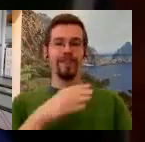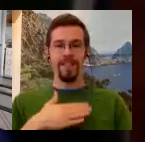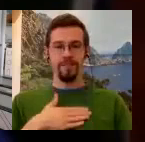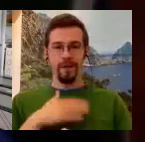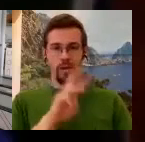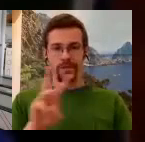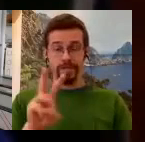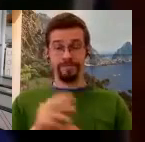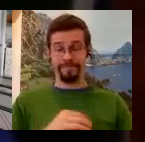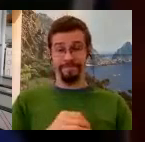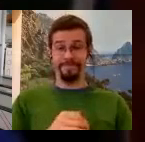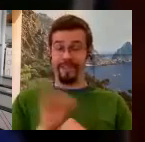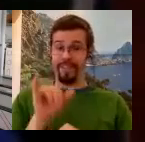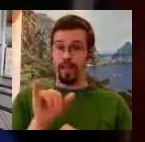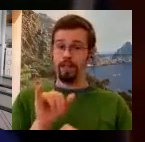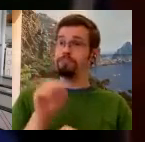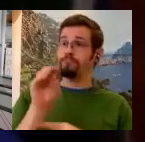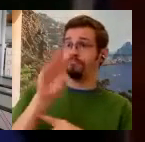capture.